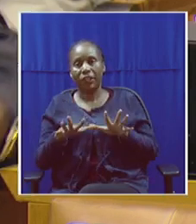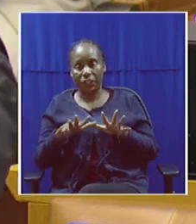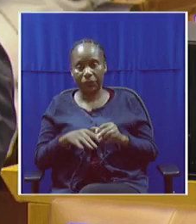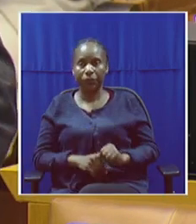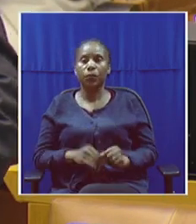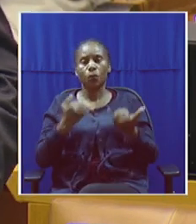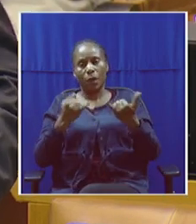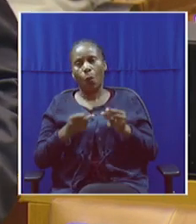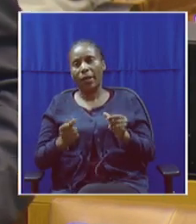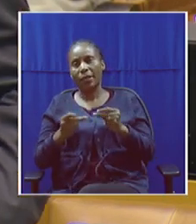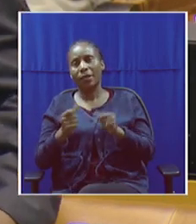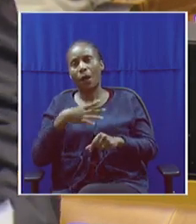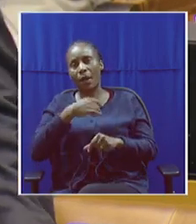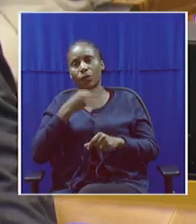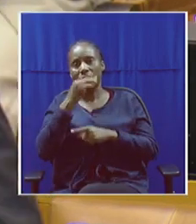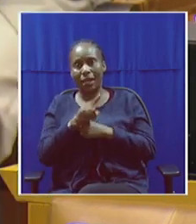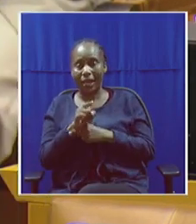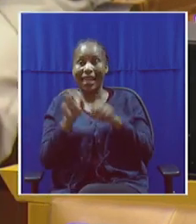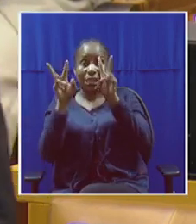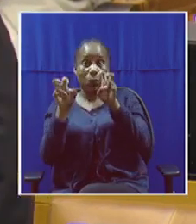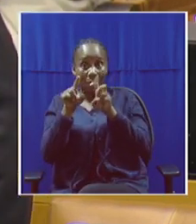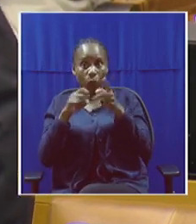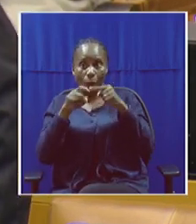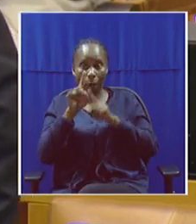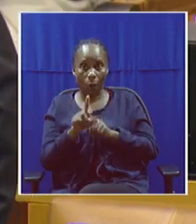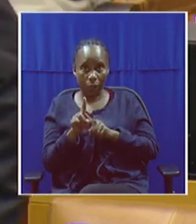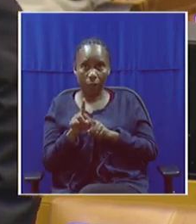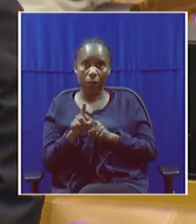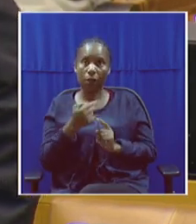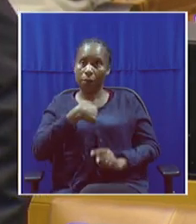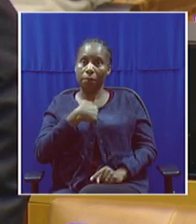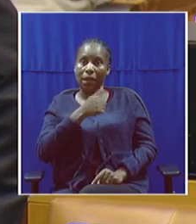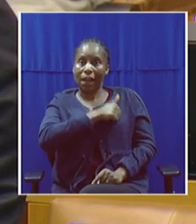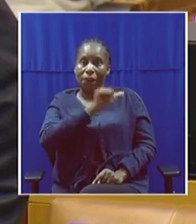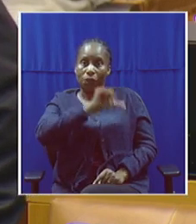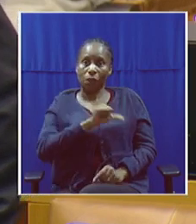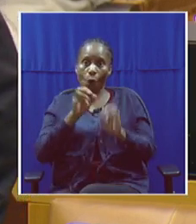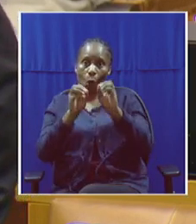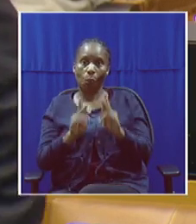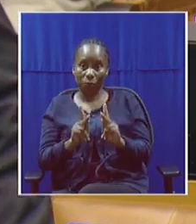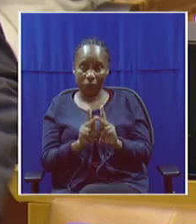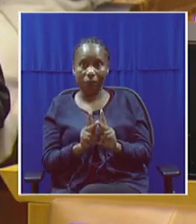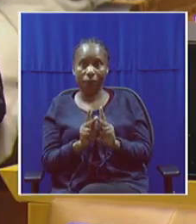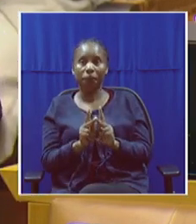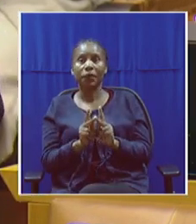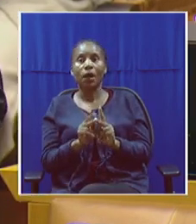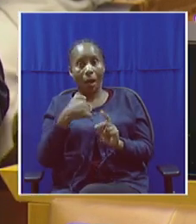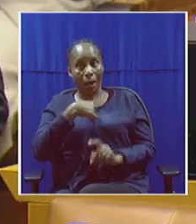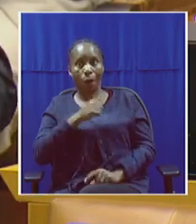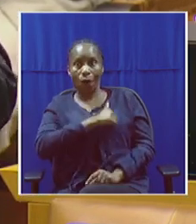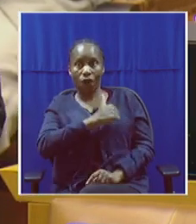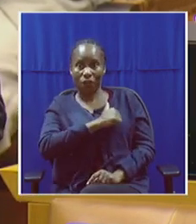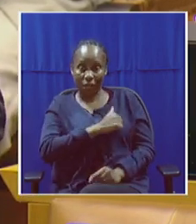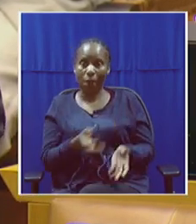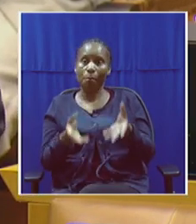that the issue you referring to I fortunately had an opportunity of leading a process of trying